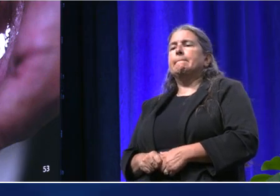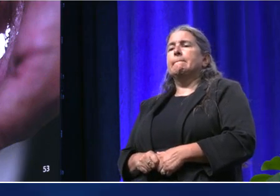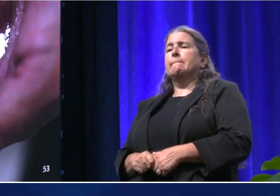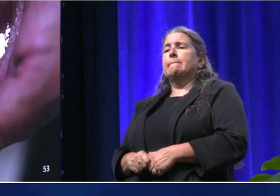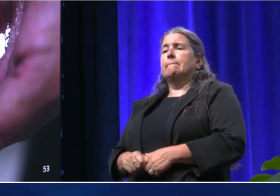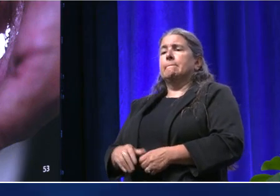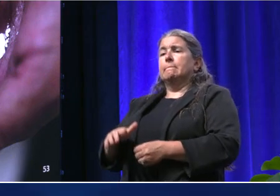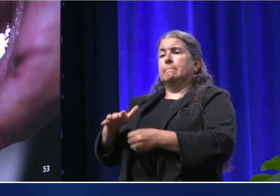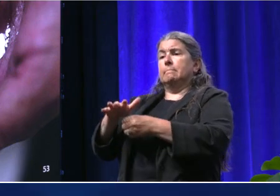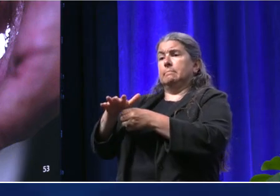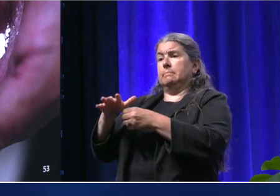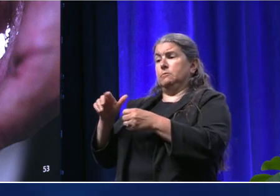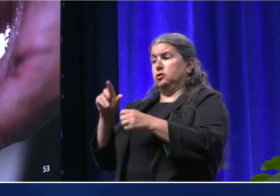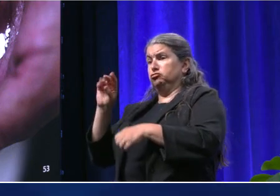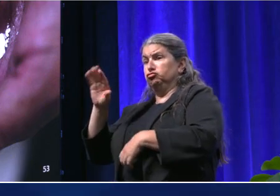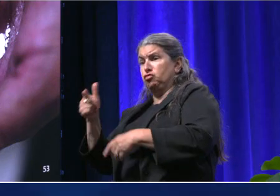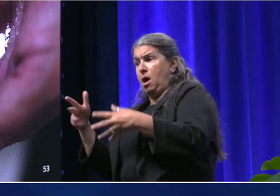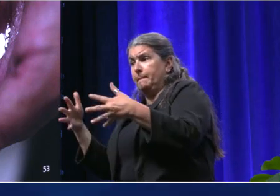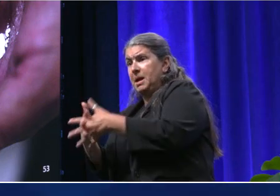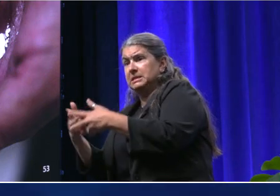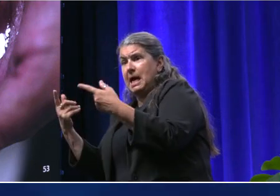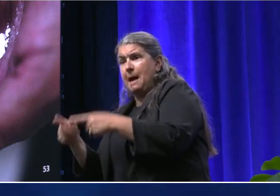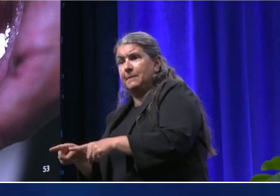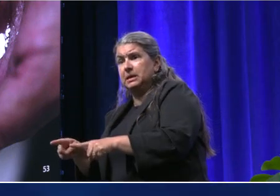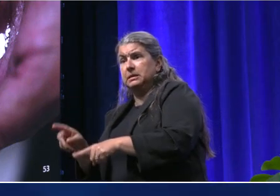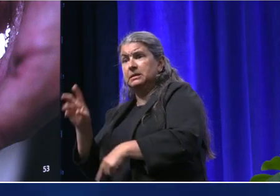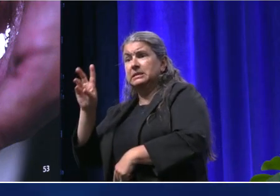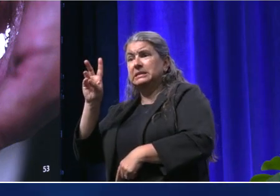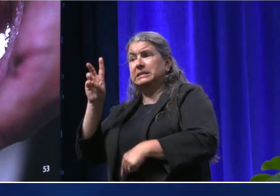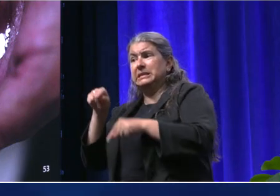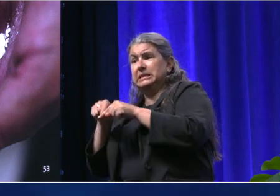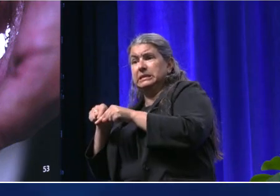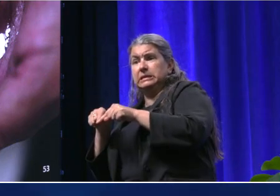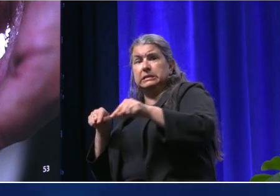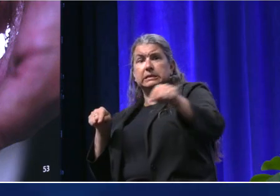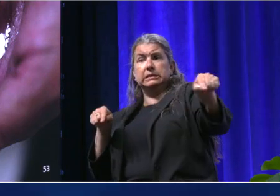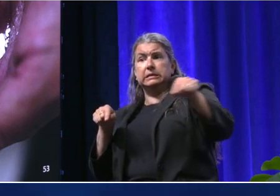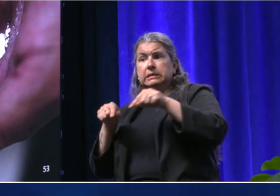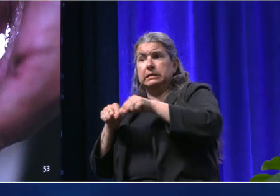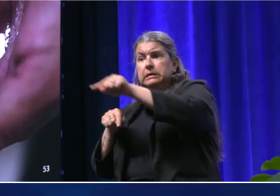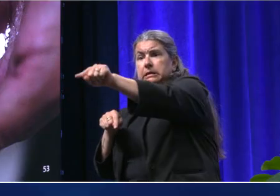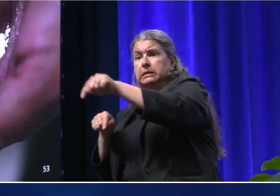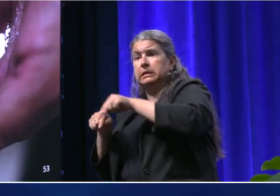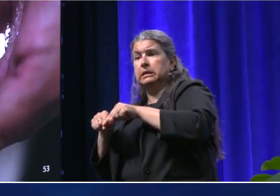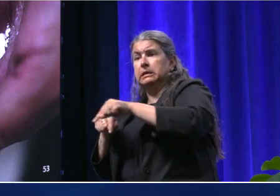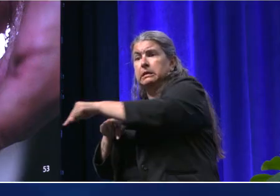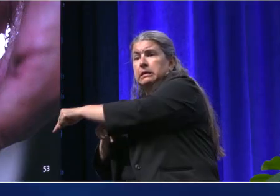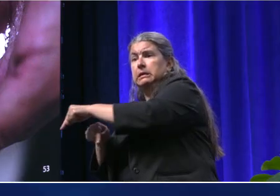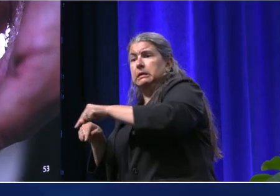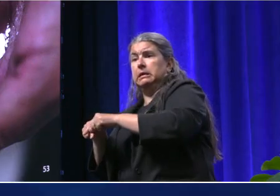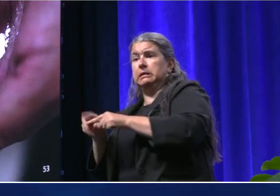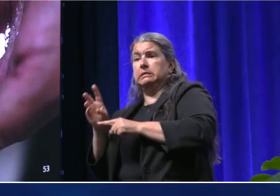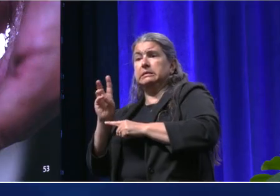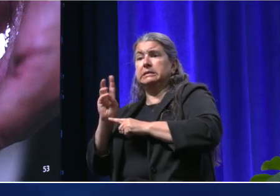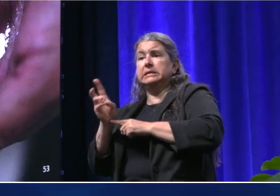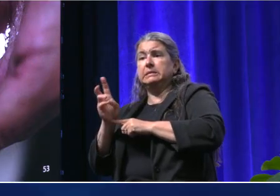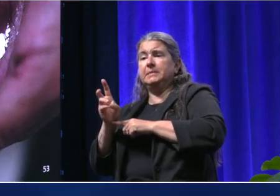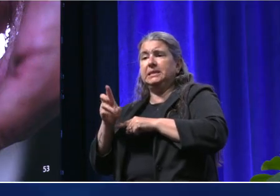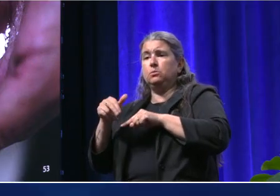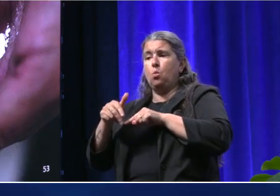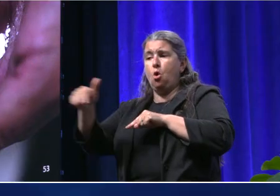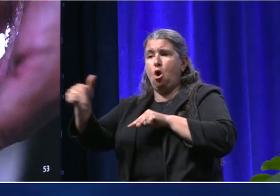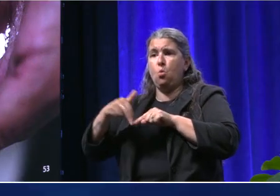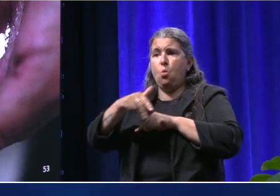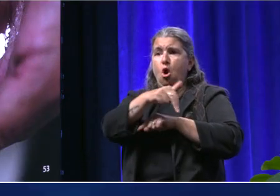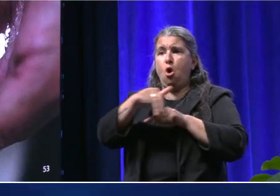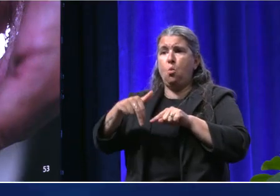bust that was done in Indianapolis, the number of opioid overdose deaths doubled and stayed elevated for